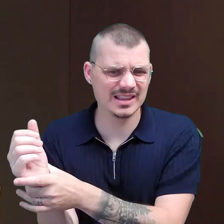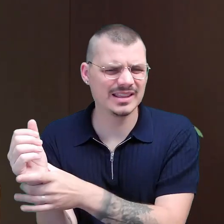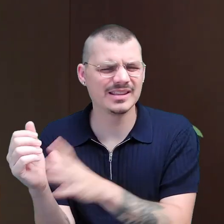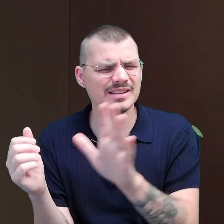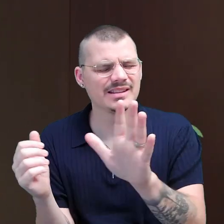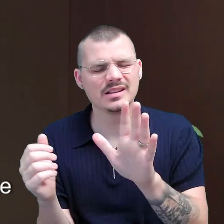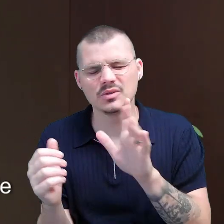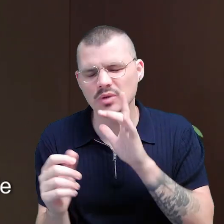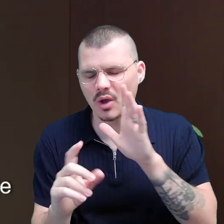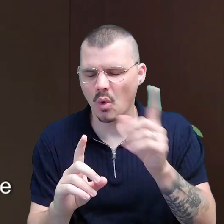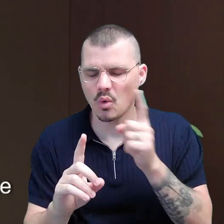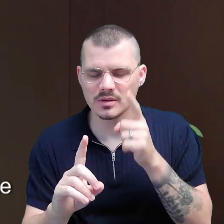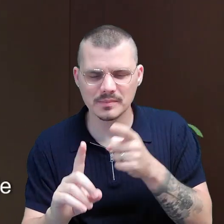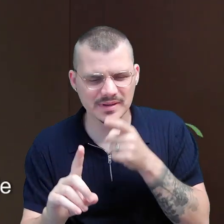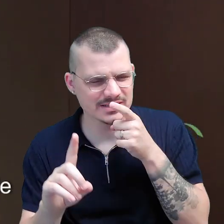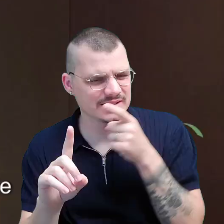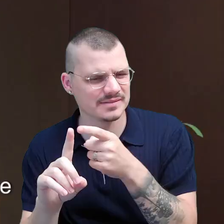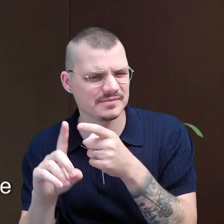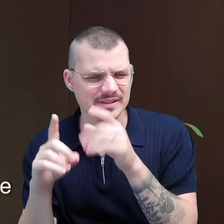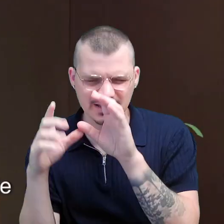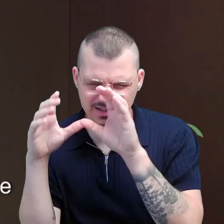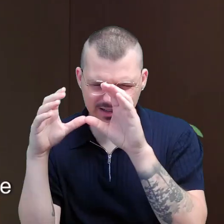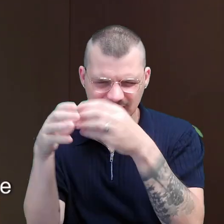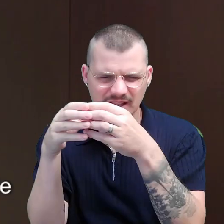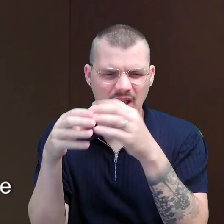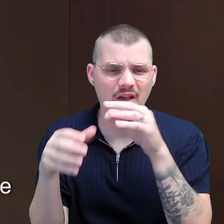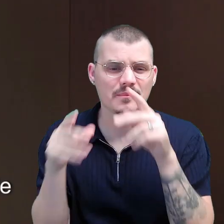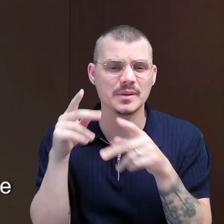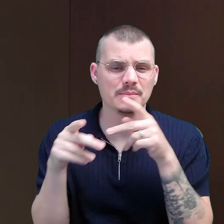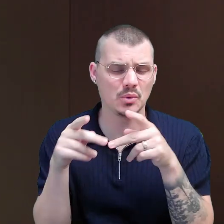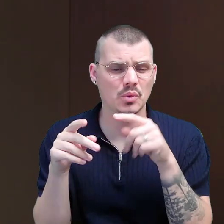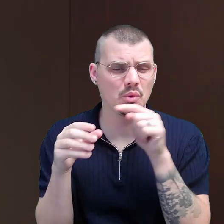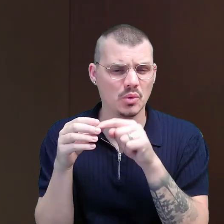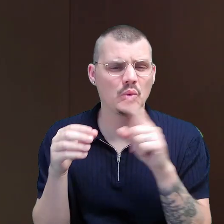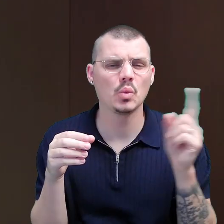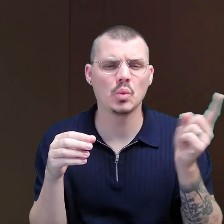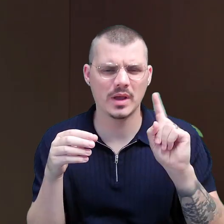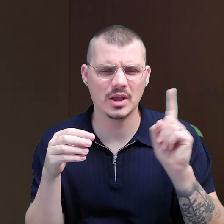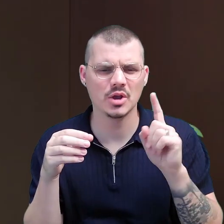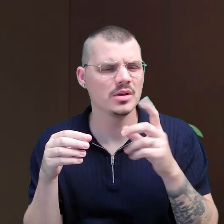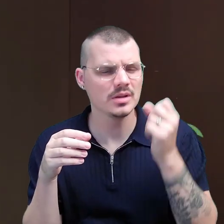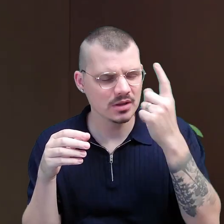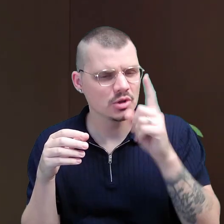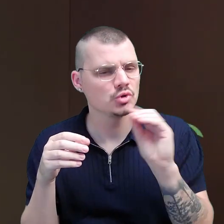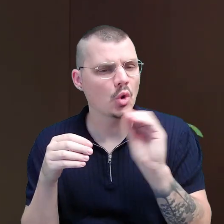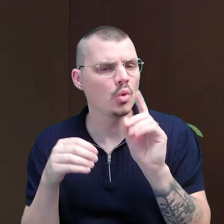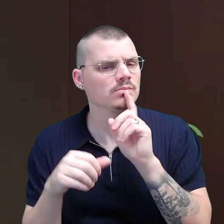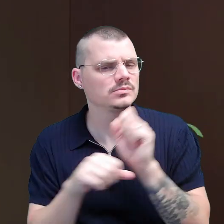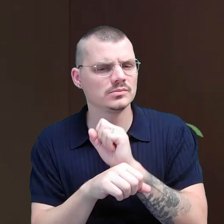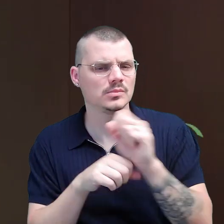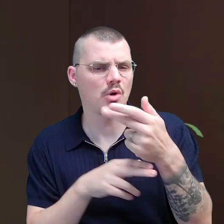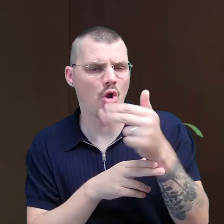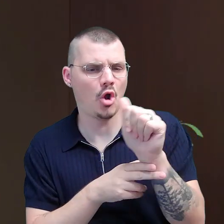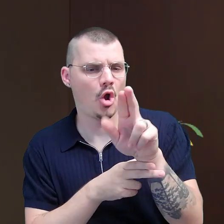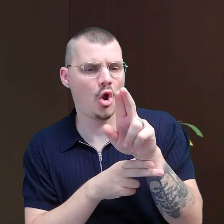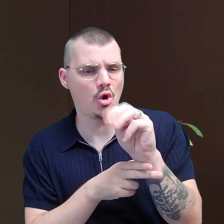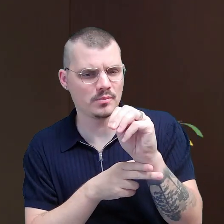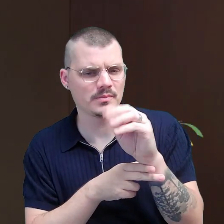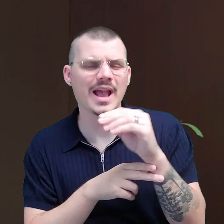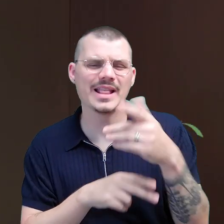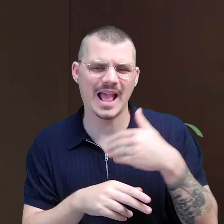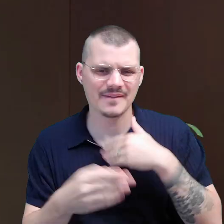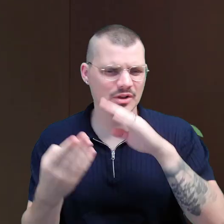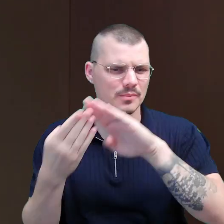restraints is a very, very specific subset of people where there's no harm and there's a